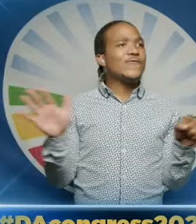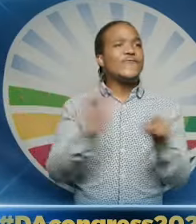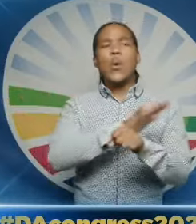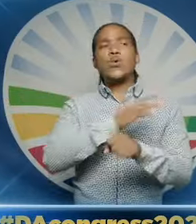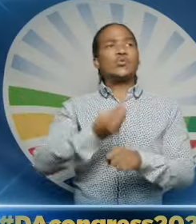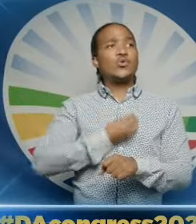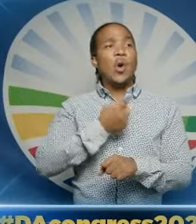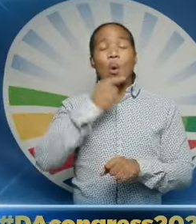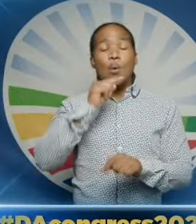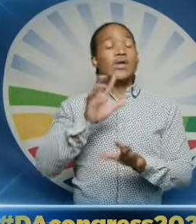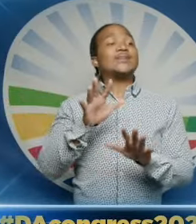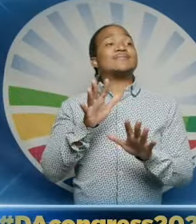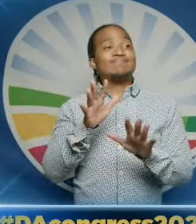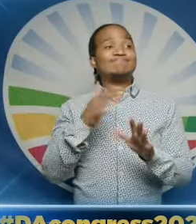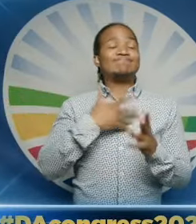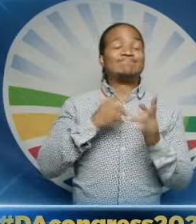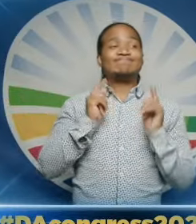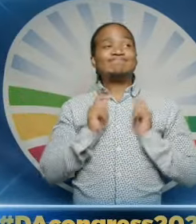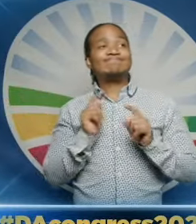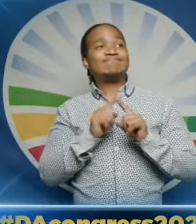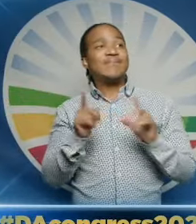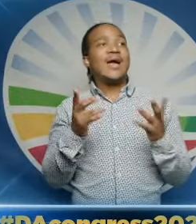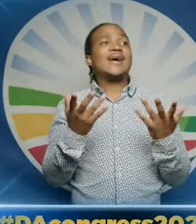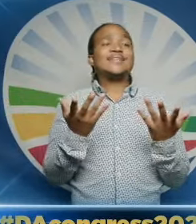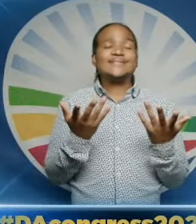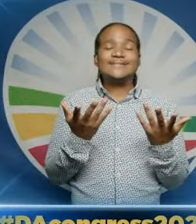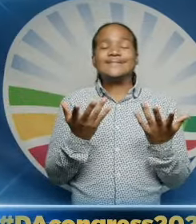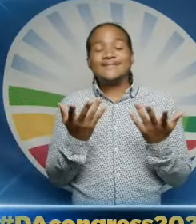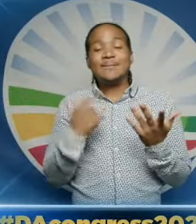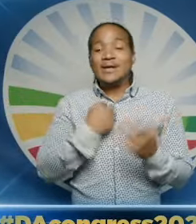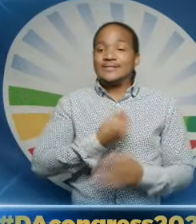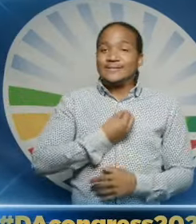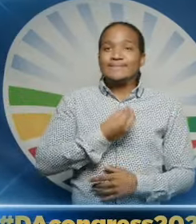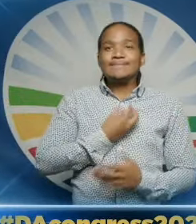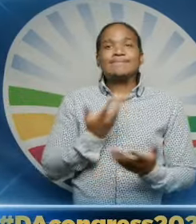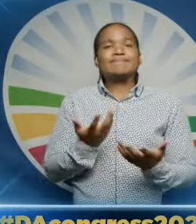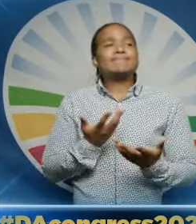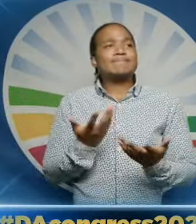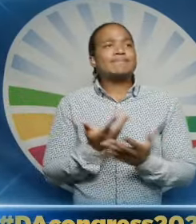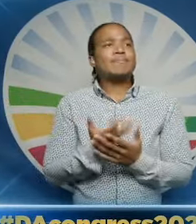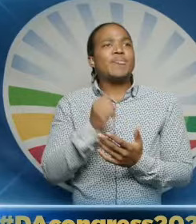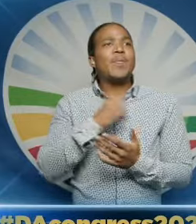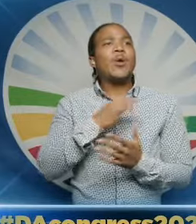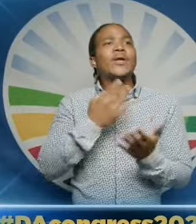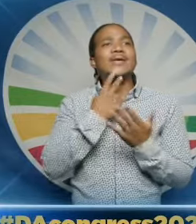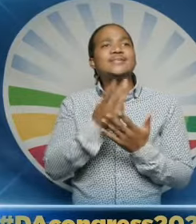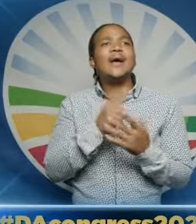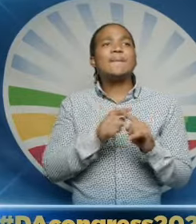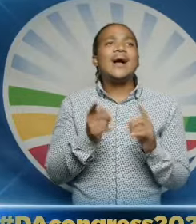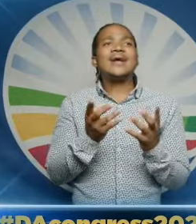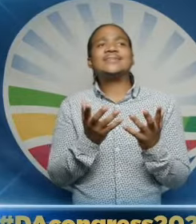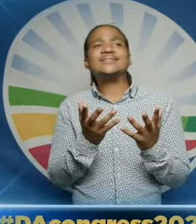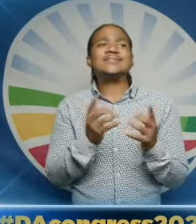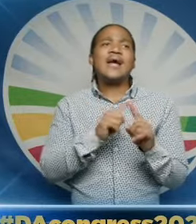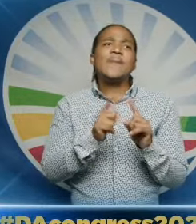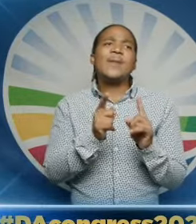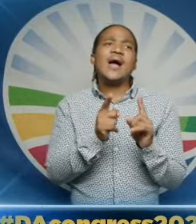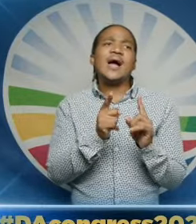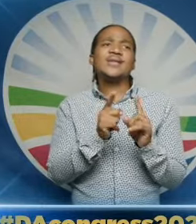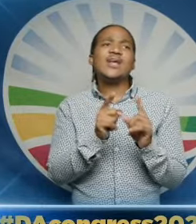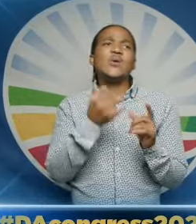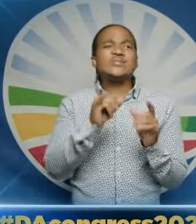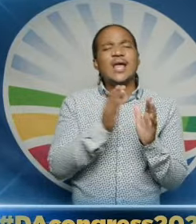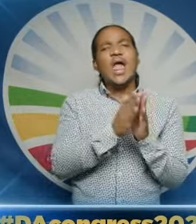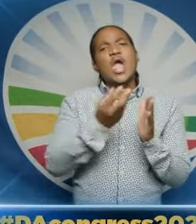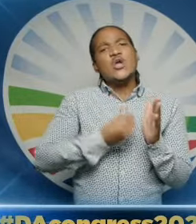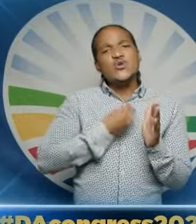little bit biased when it comes to young people. Although Regan and I are a bit on youth